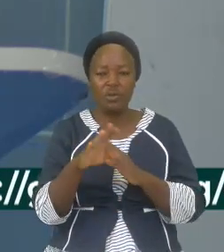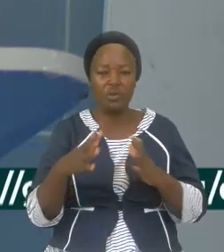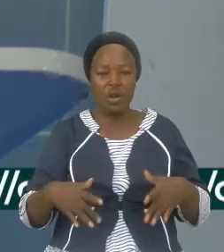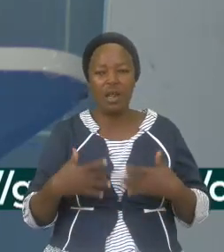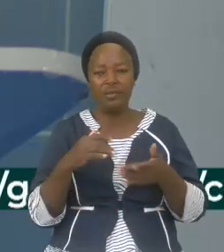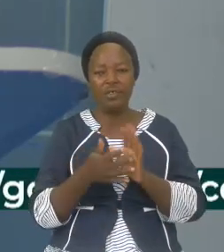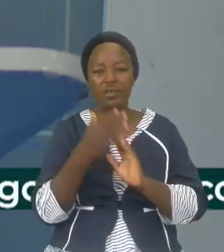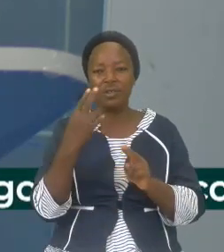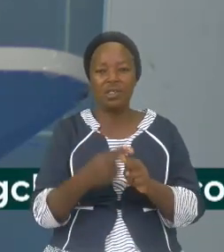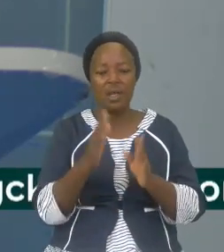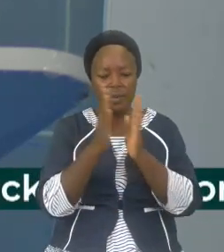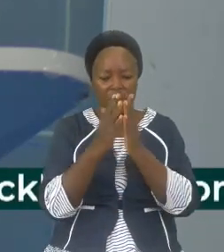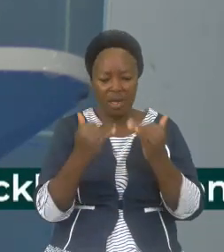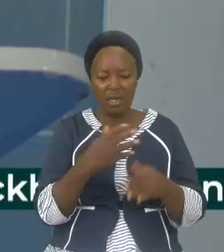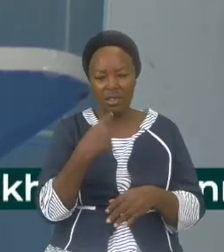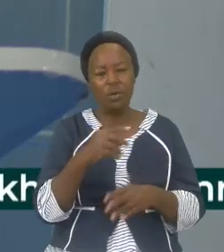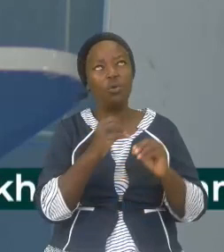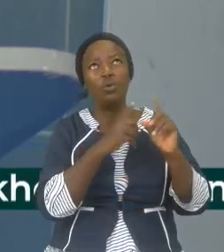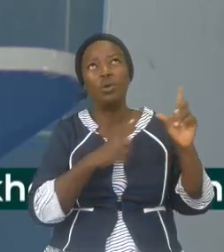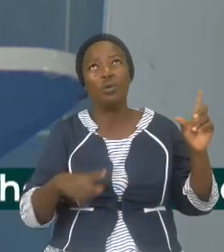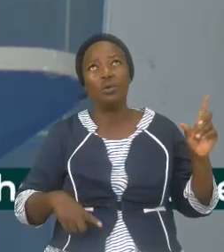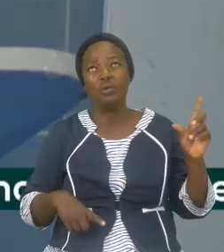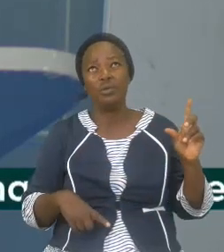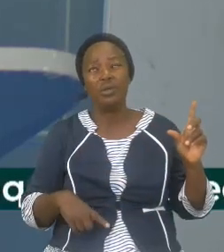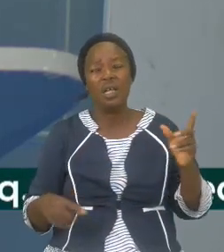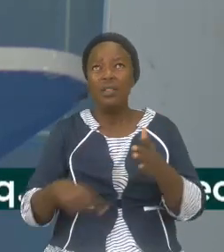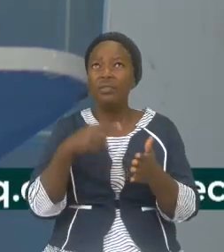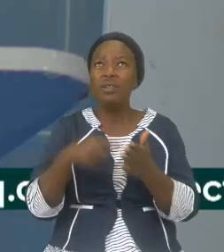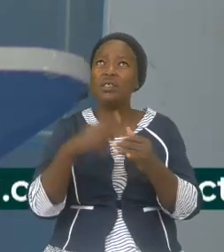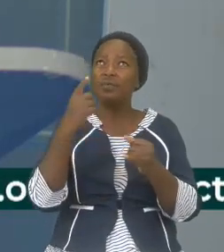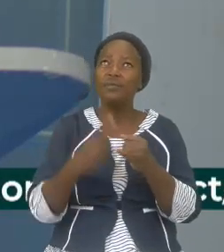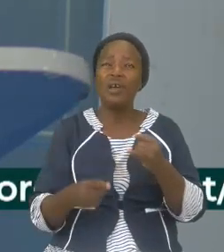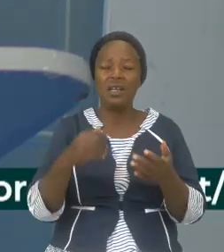Pray now and say, oh Lord, this final night,